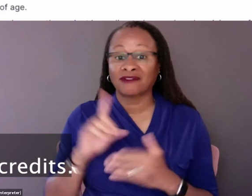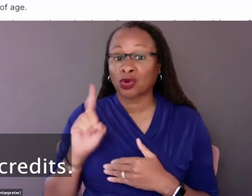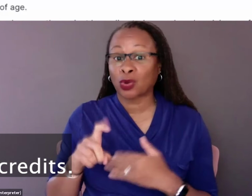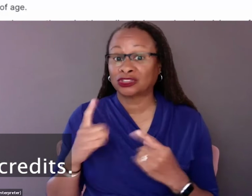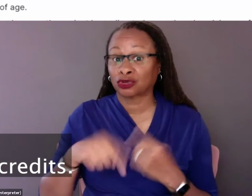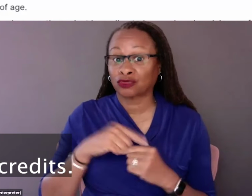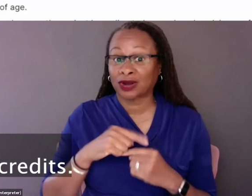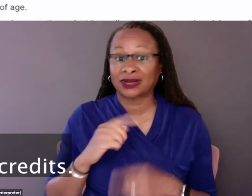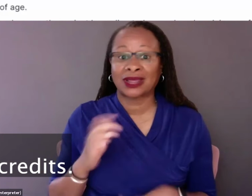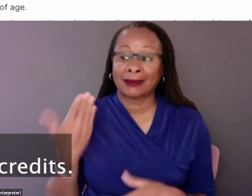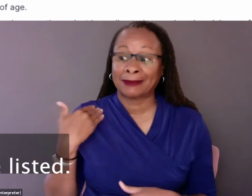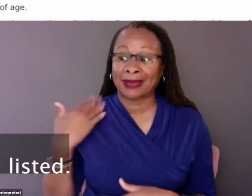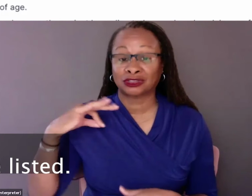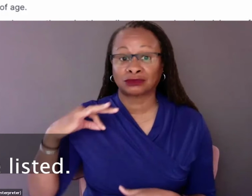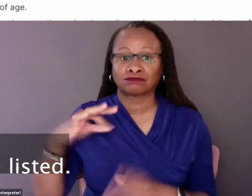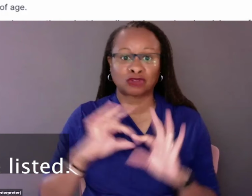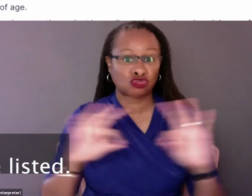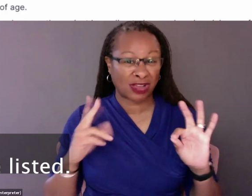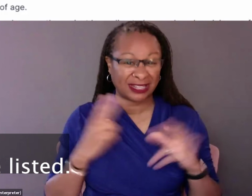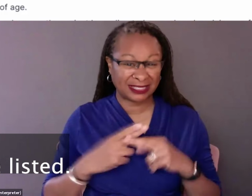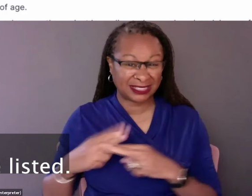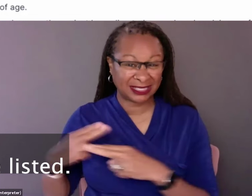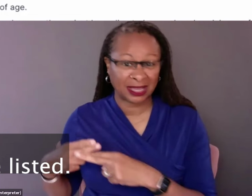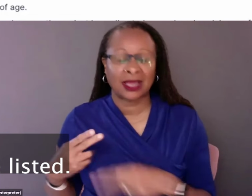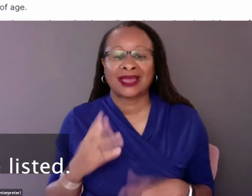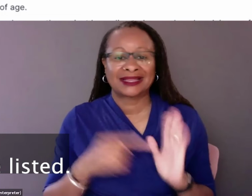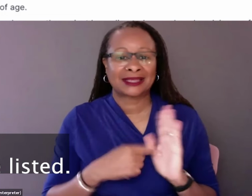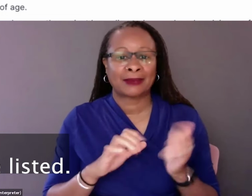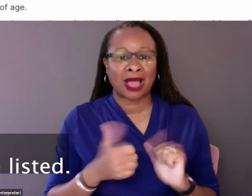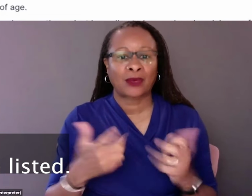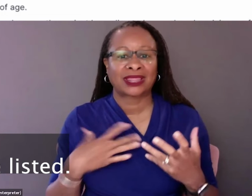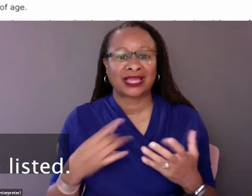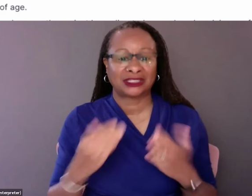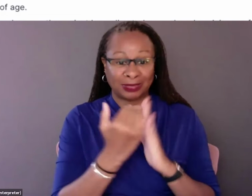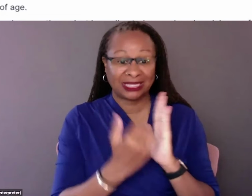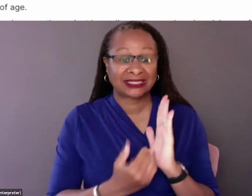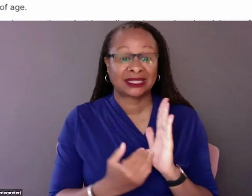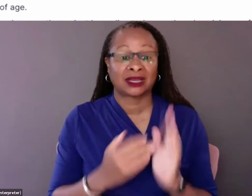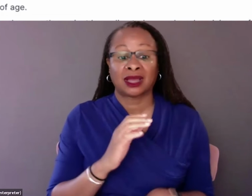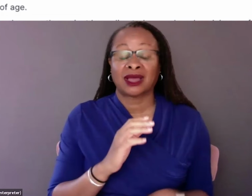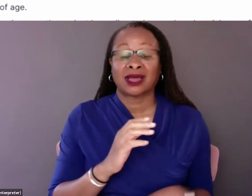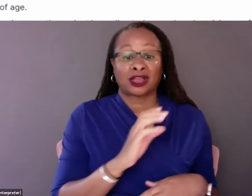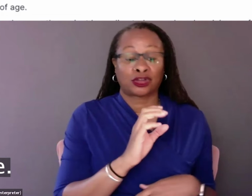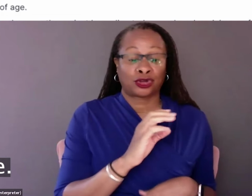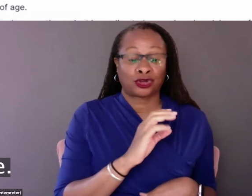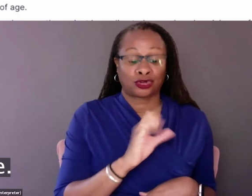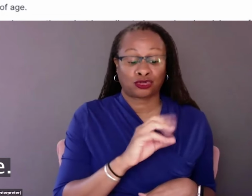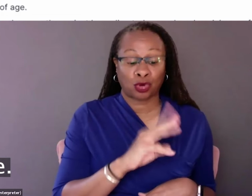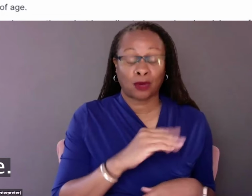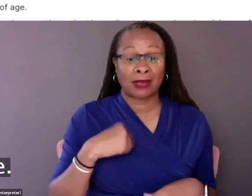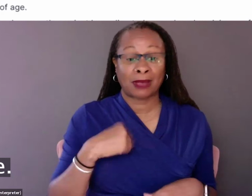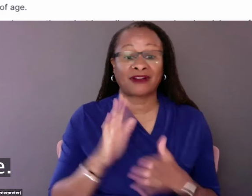question around past credits. This is an example of how we would like them to be listed: crew member, film title,